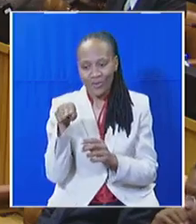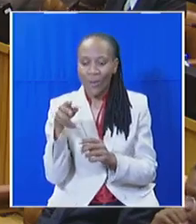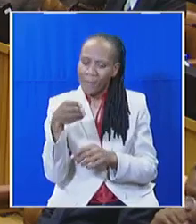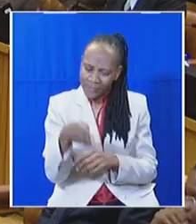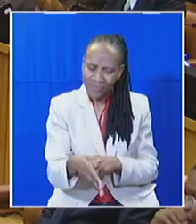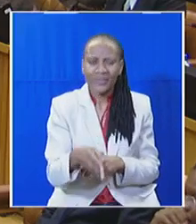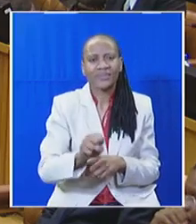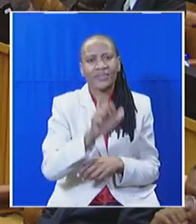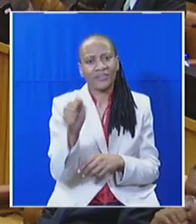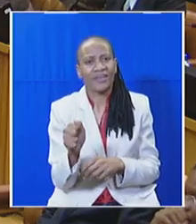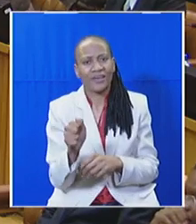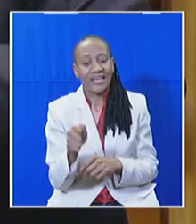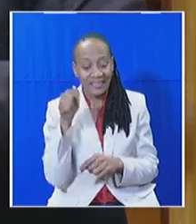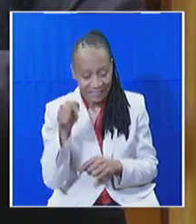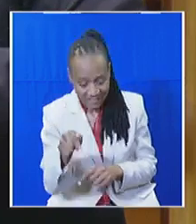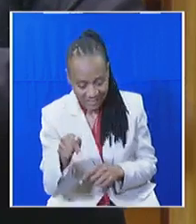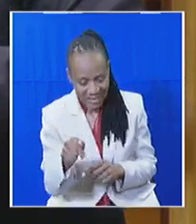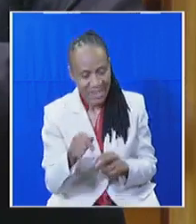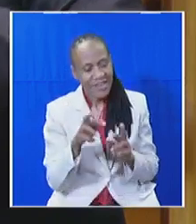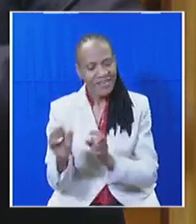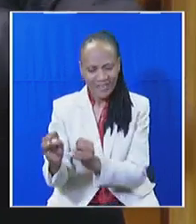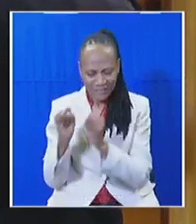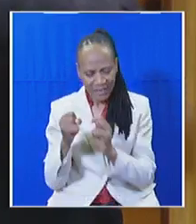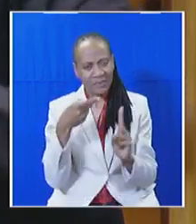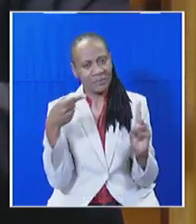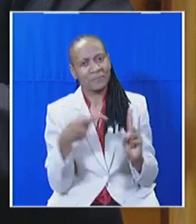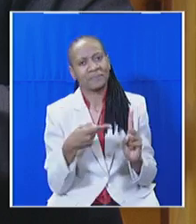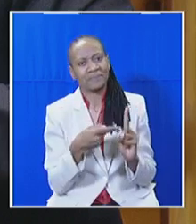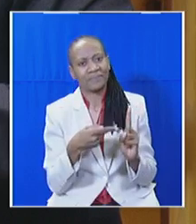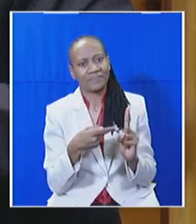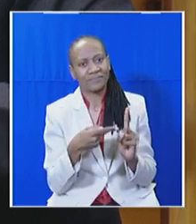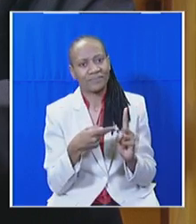Order. having asked to hold the summit here,